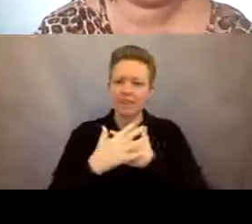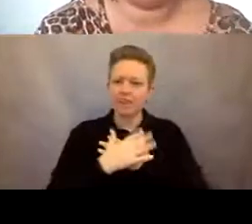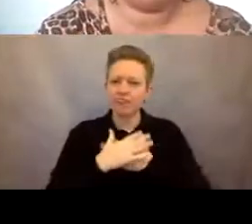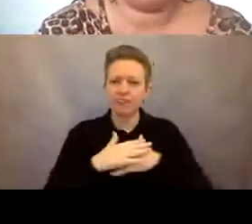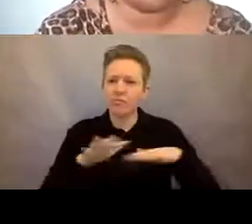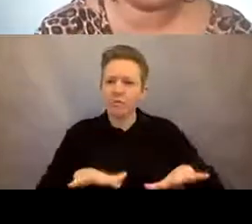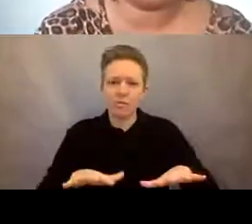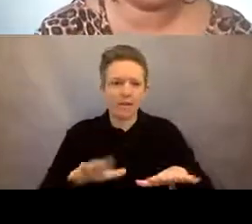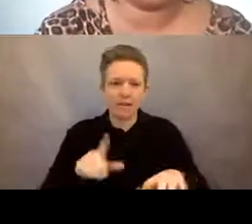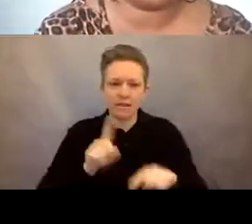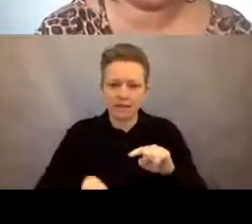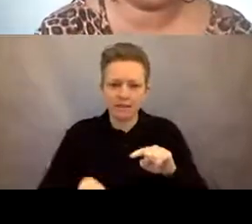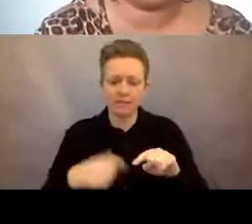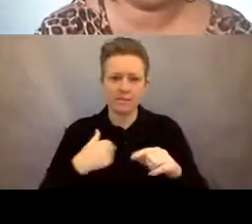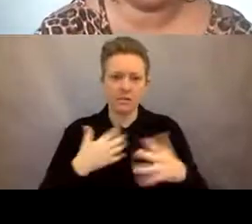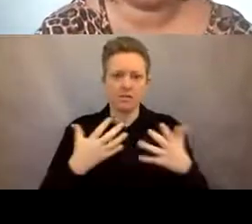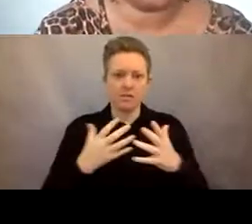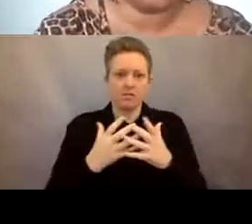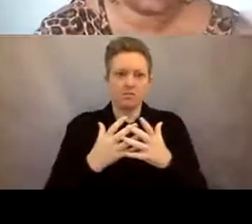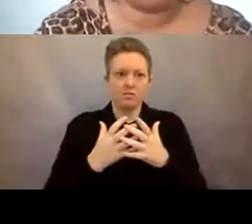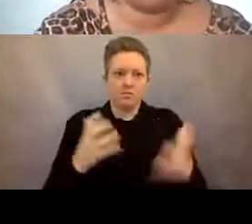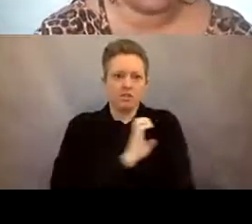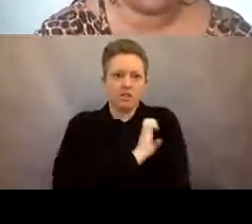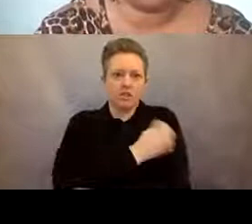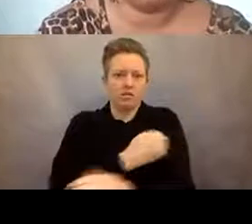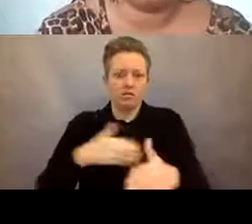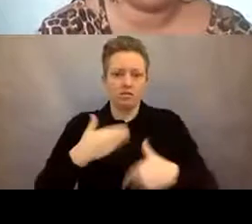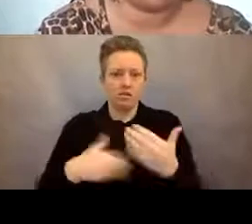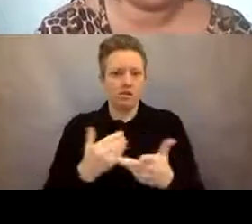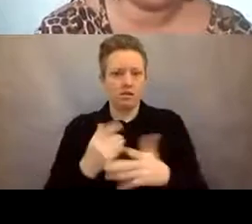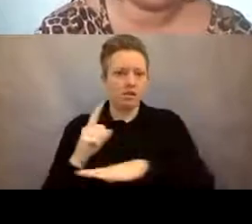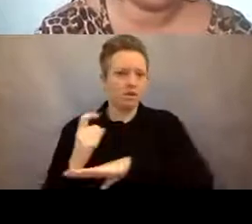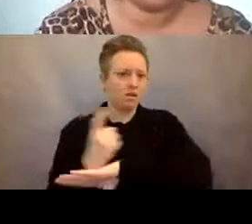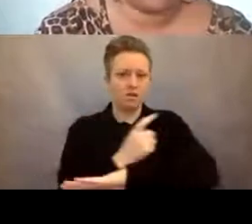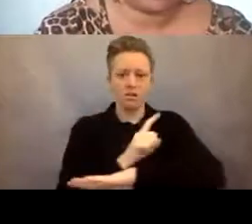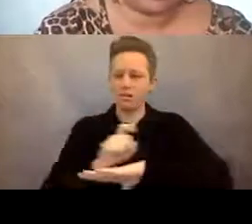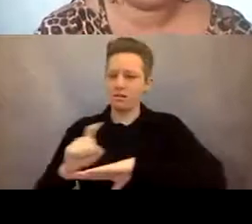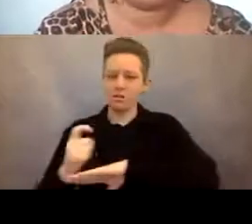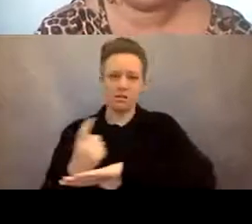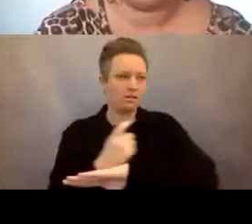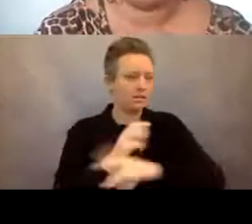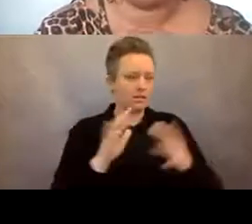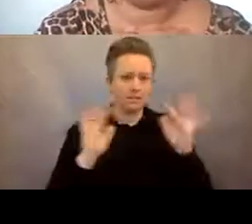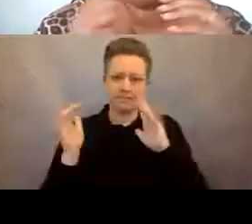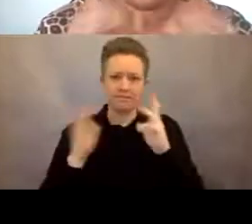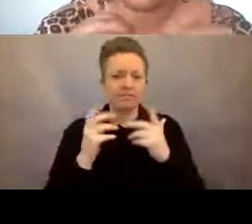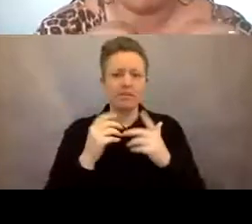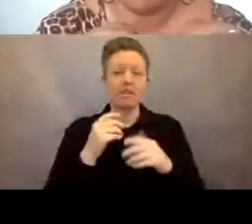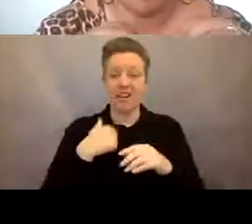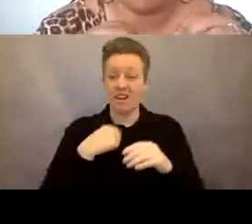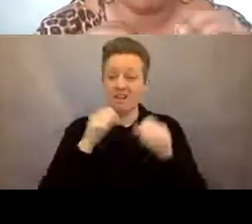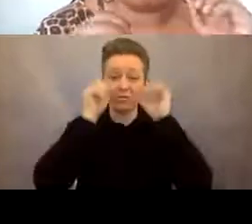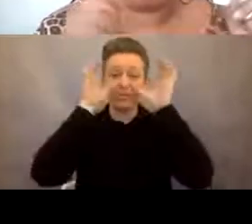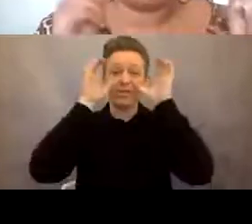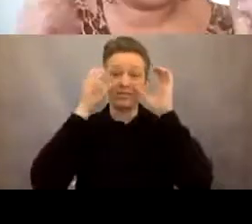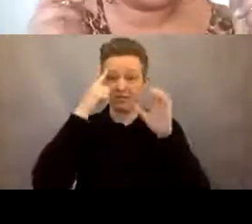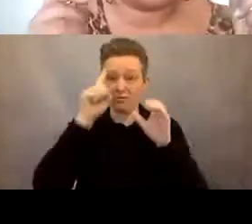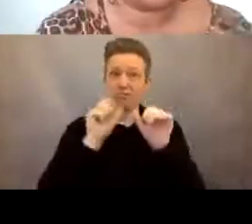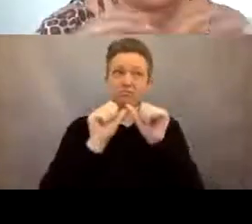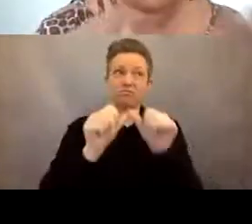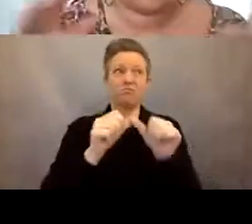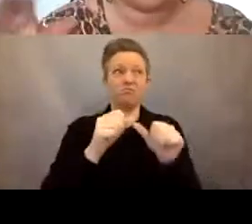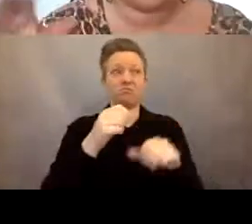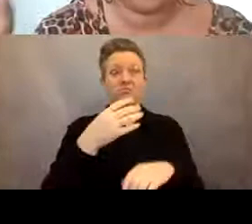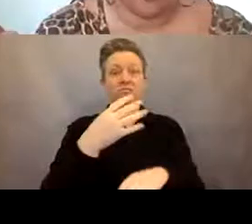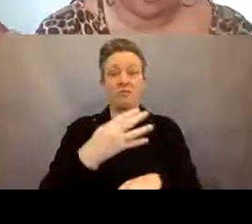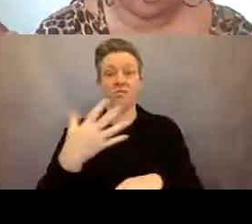the next like 4 hours until it was really time for me to get up to go to work. And so to think about me and my sister